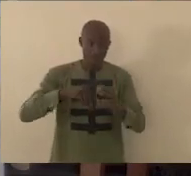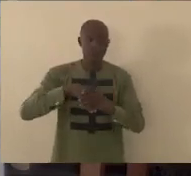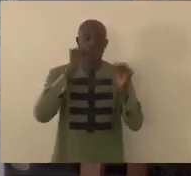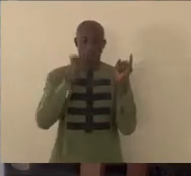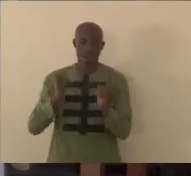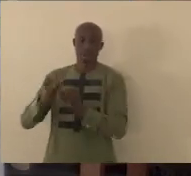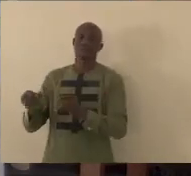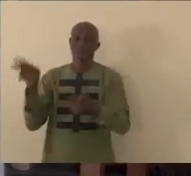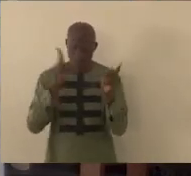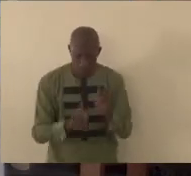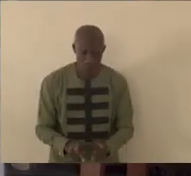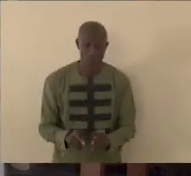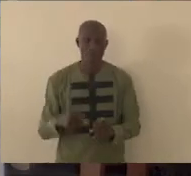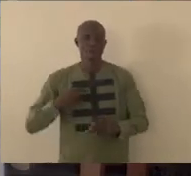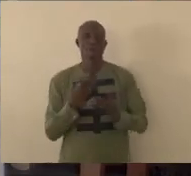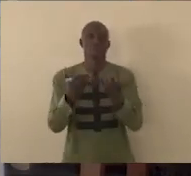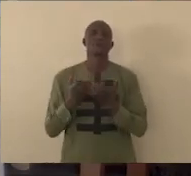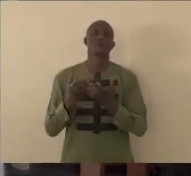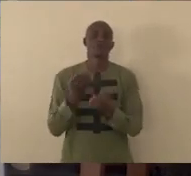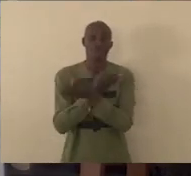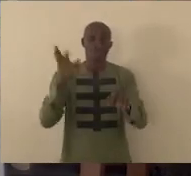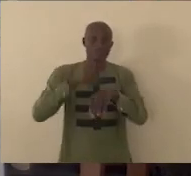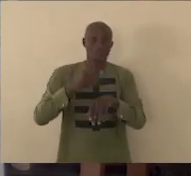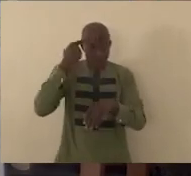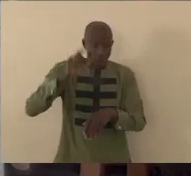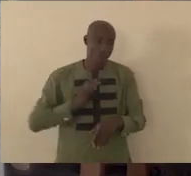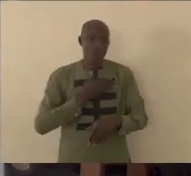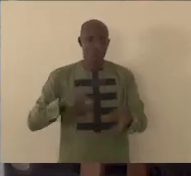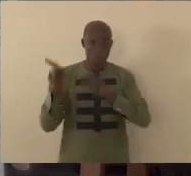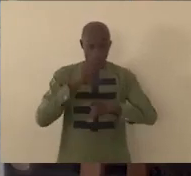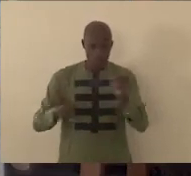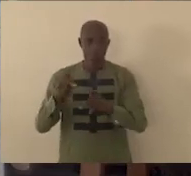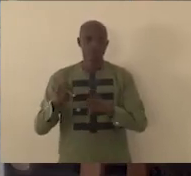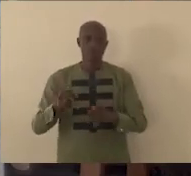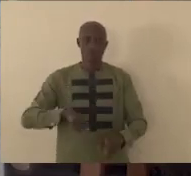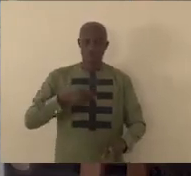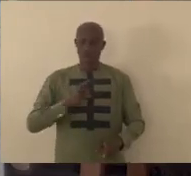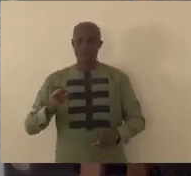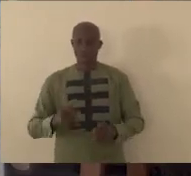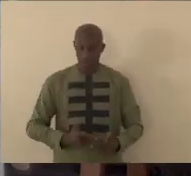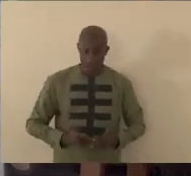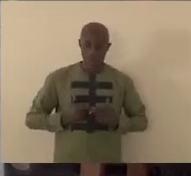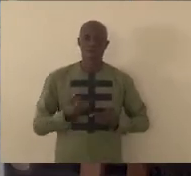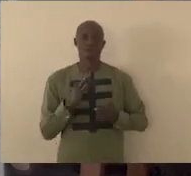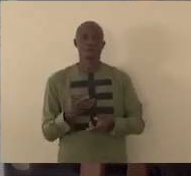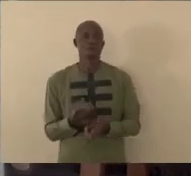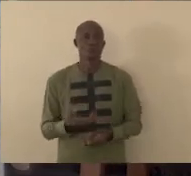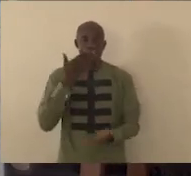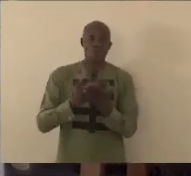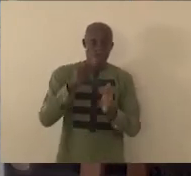individual person. We want the freedom for our people that means living lives of virtue because